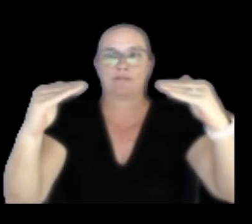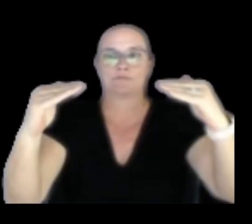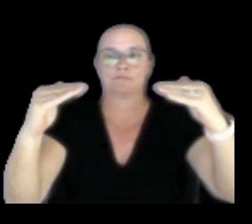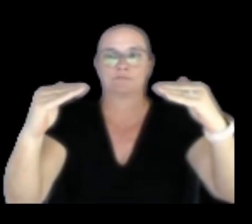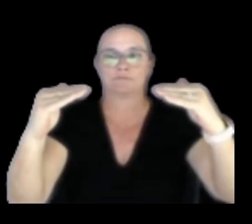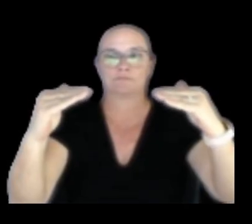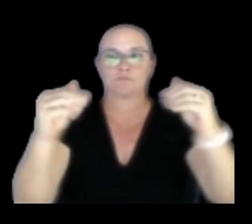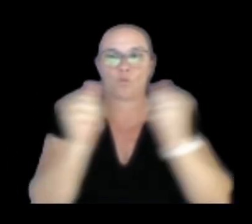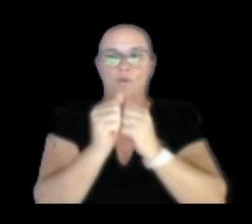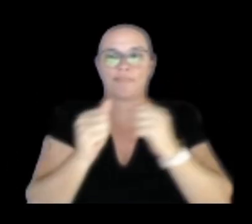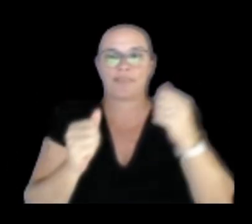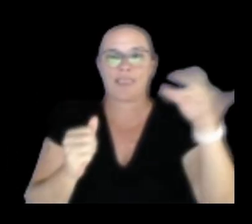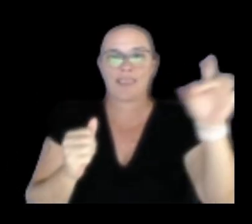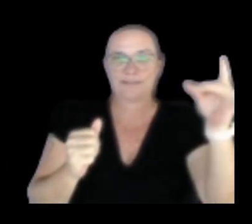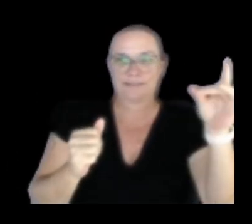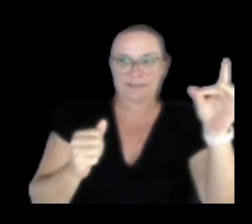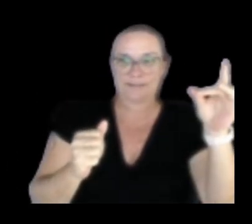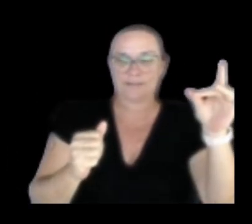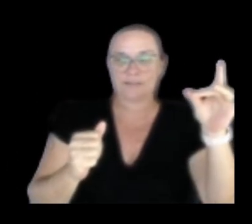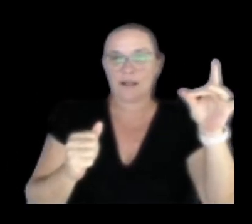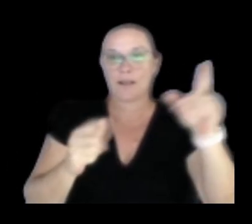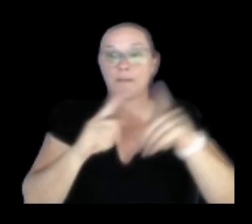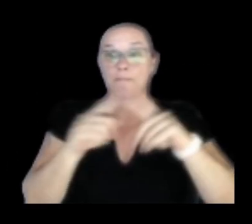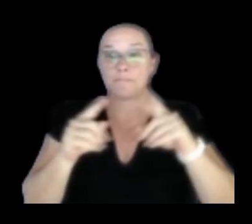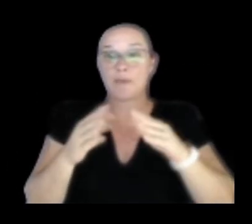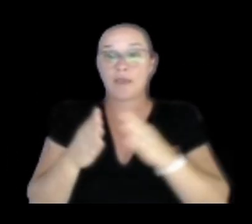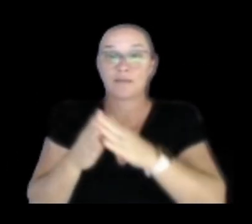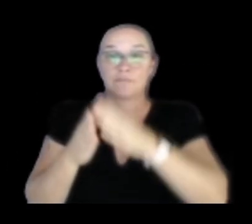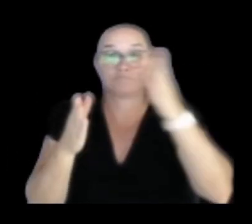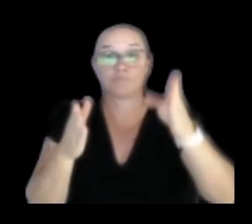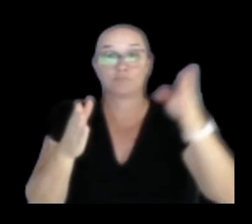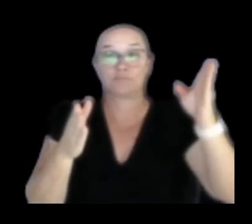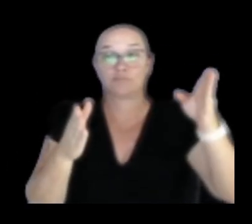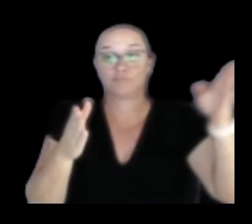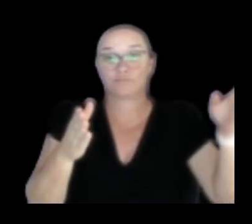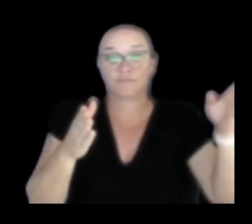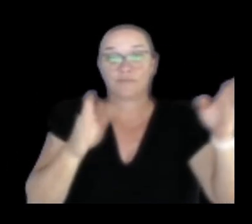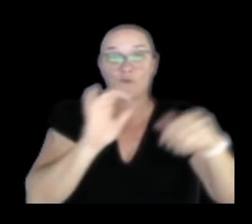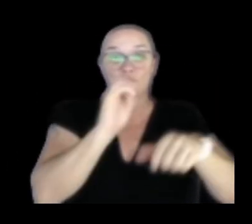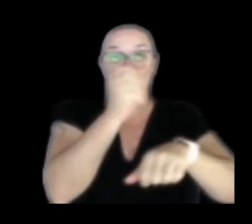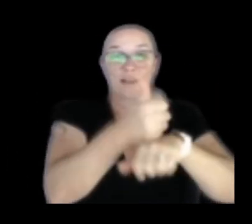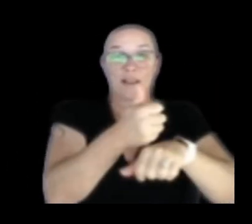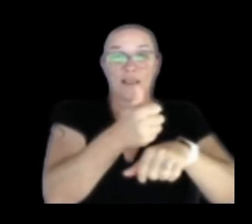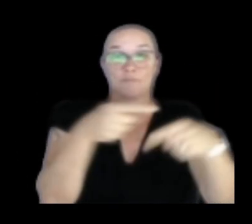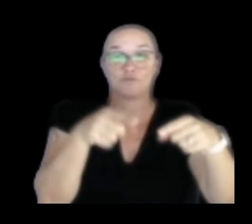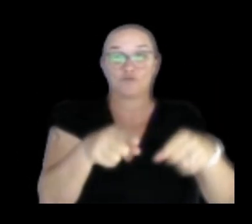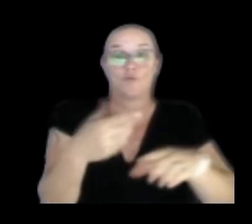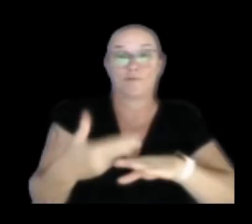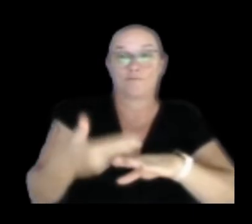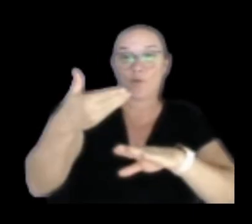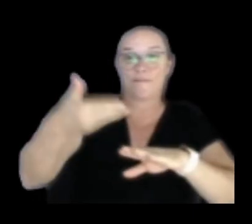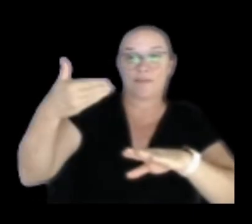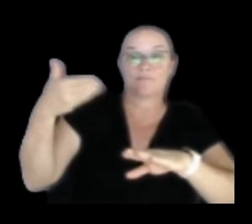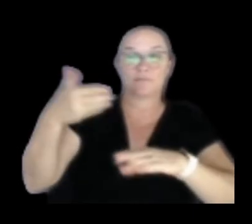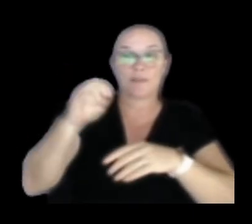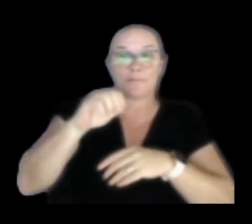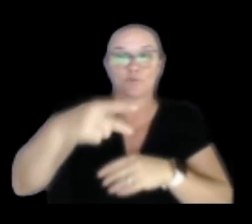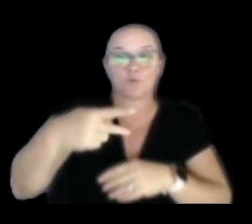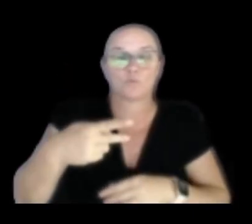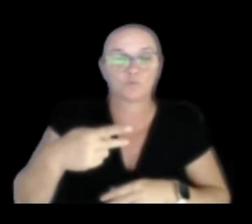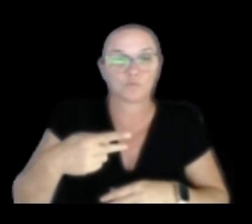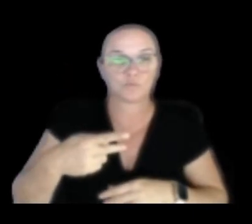episode 18, but we have reached the previous threshold that was established during the earlier episodes back in